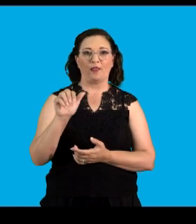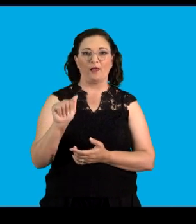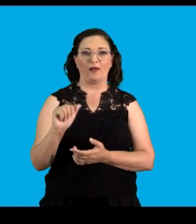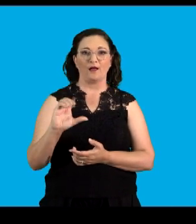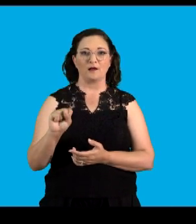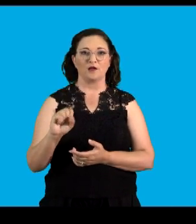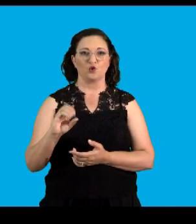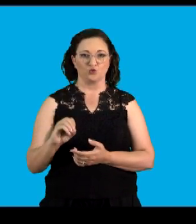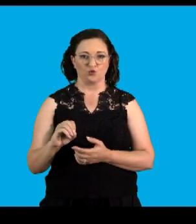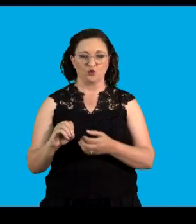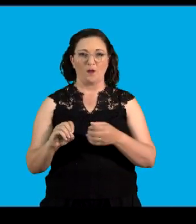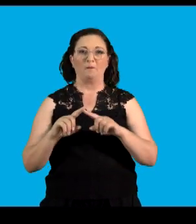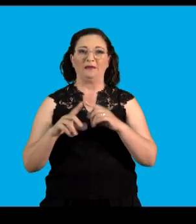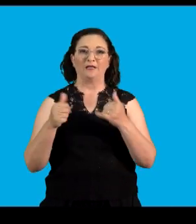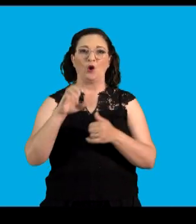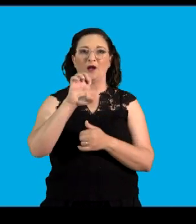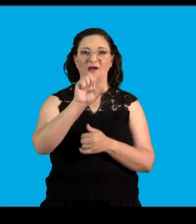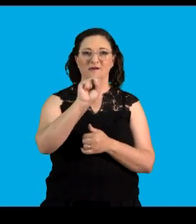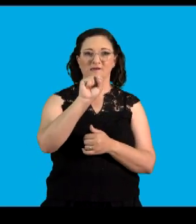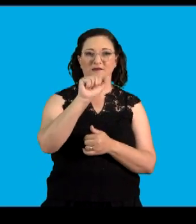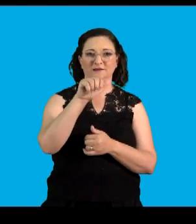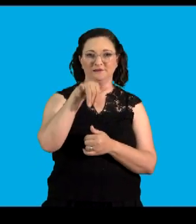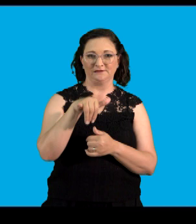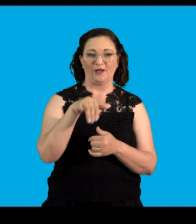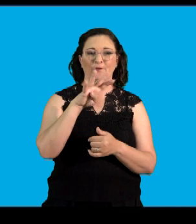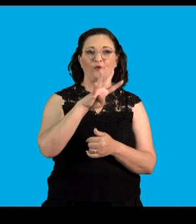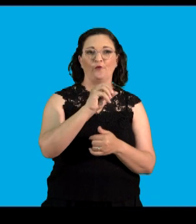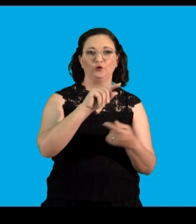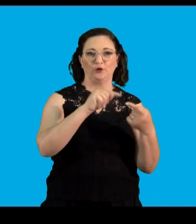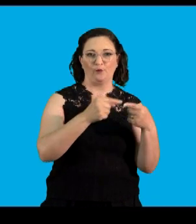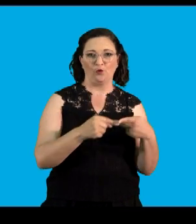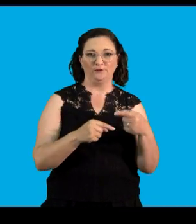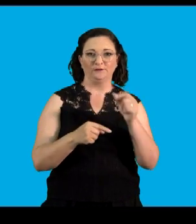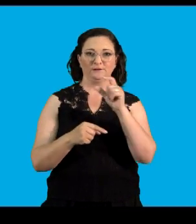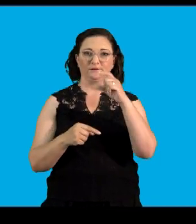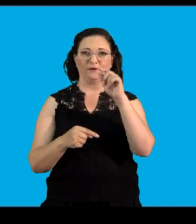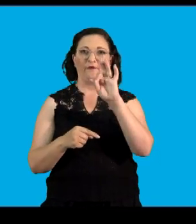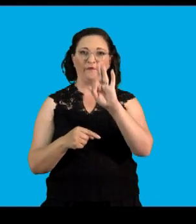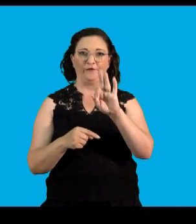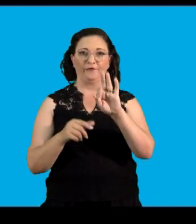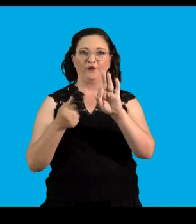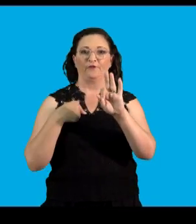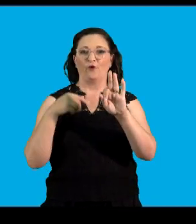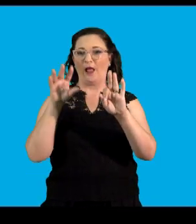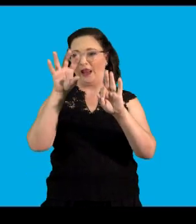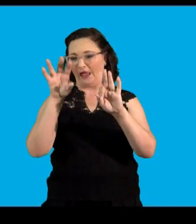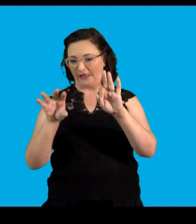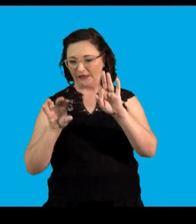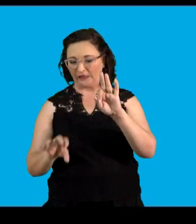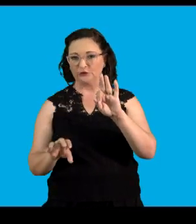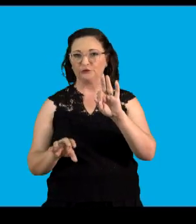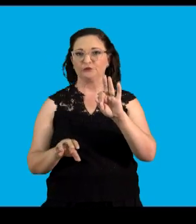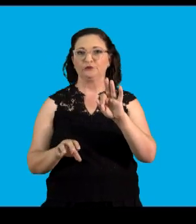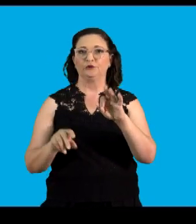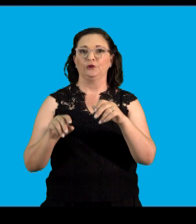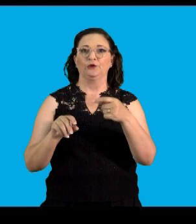remember, an essay is out of 40. So for your facts, it's 32 marks. For layout, which is your introduction and your conclusion,